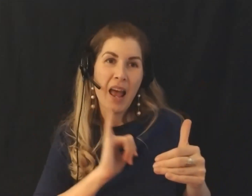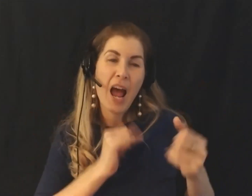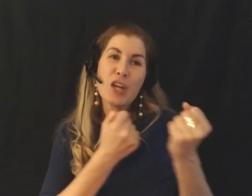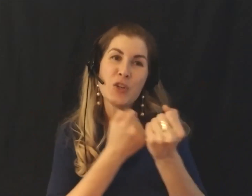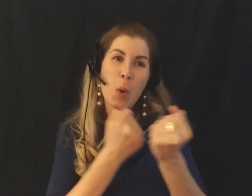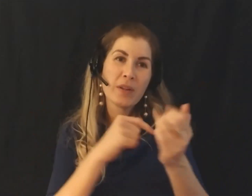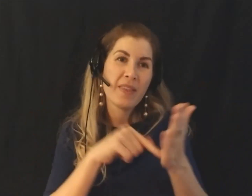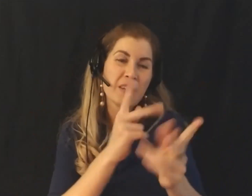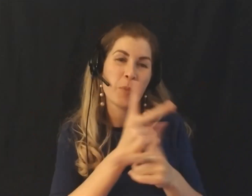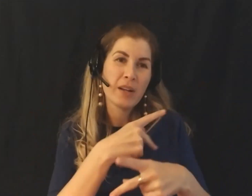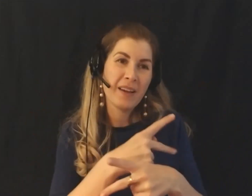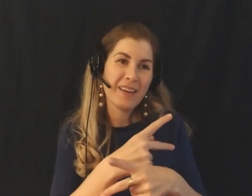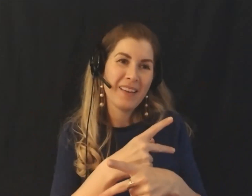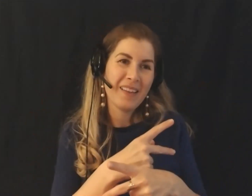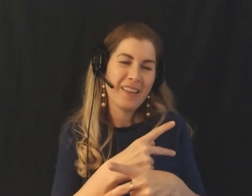product.